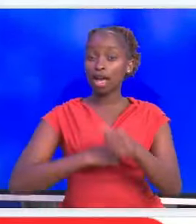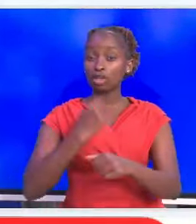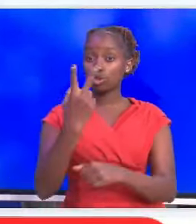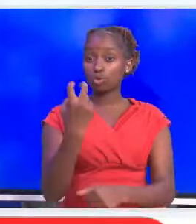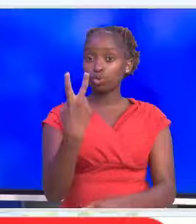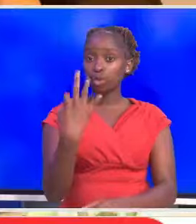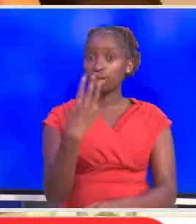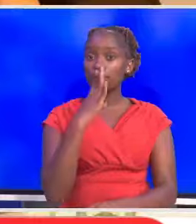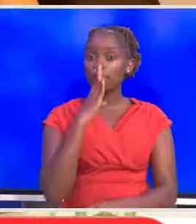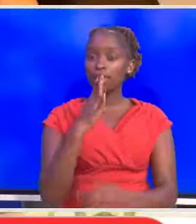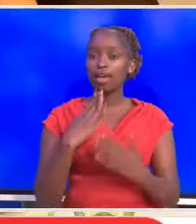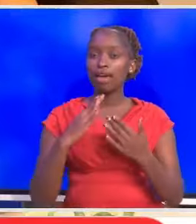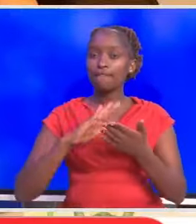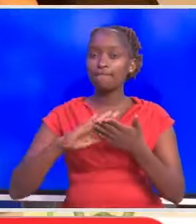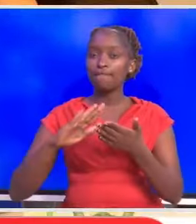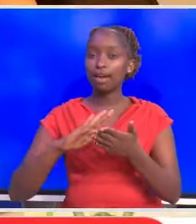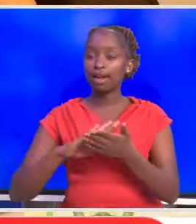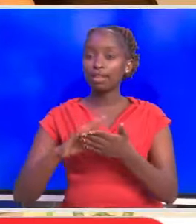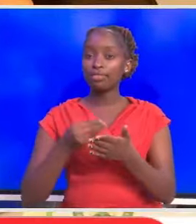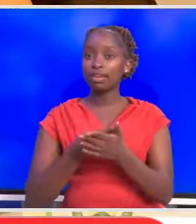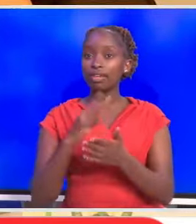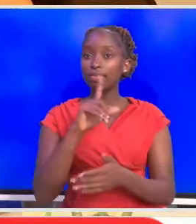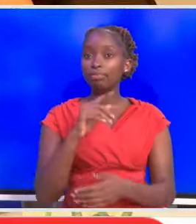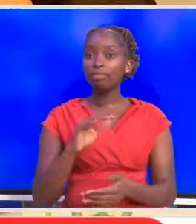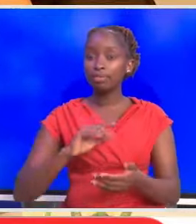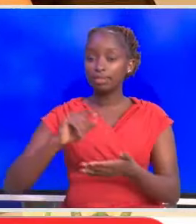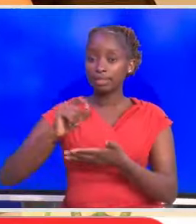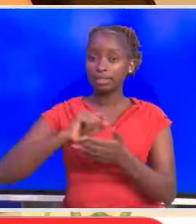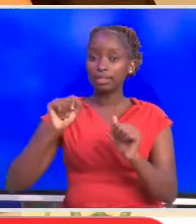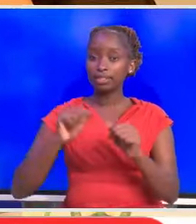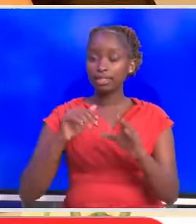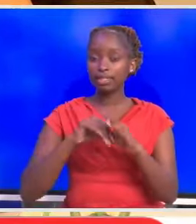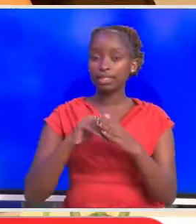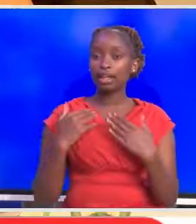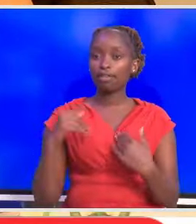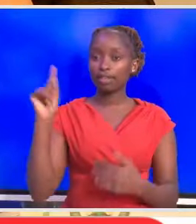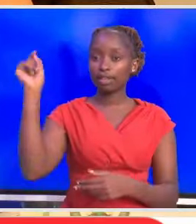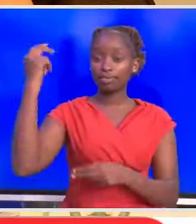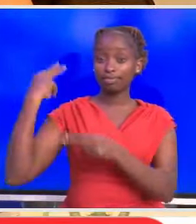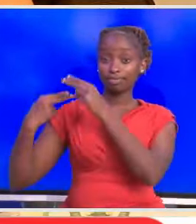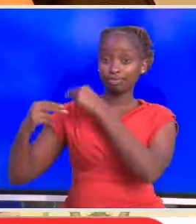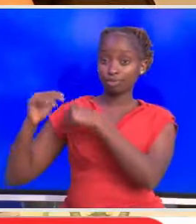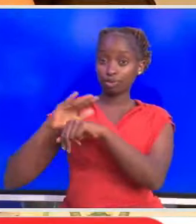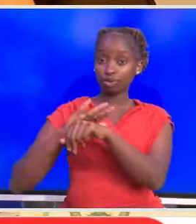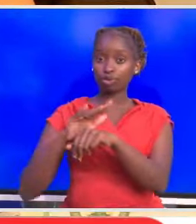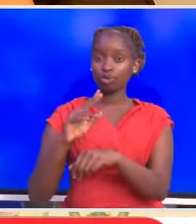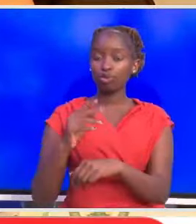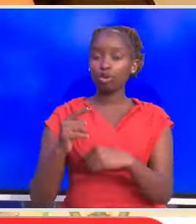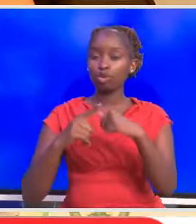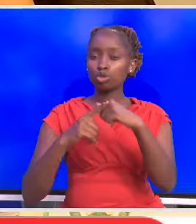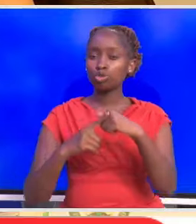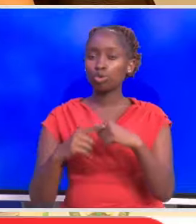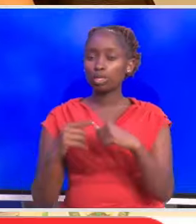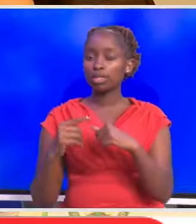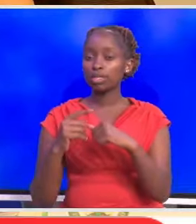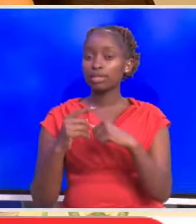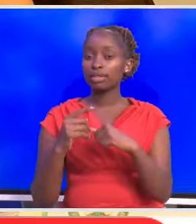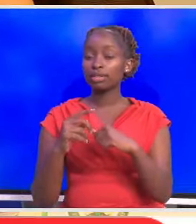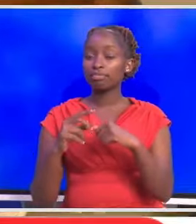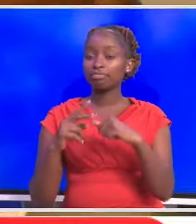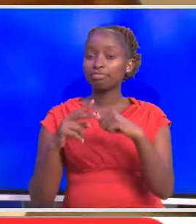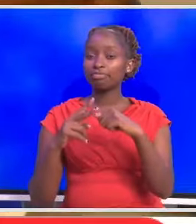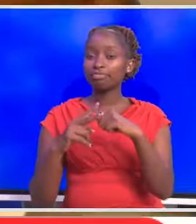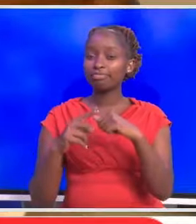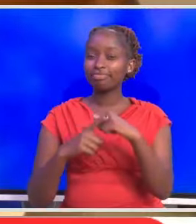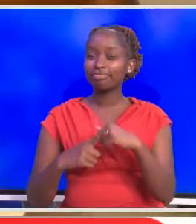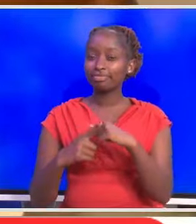the fastest finance bill to be signed into Kenyan history on June 26, 2023, when the President